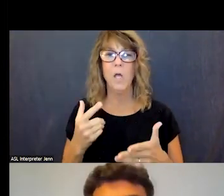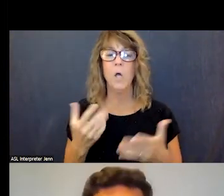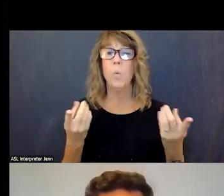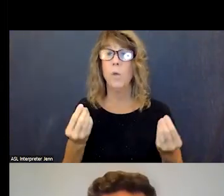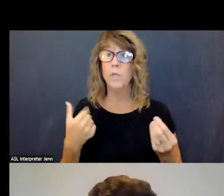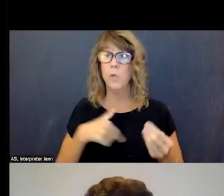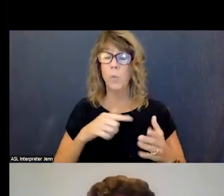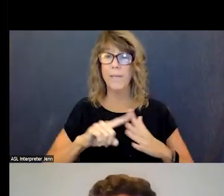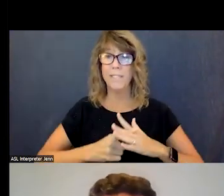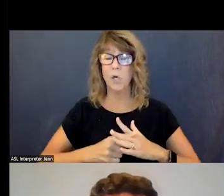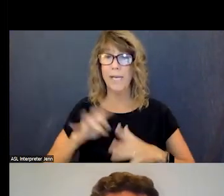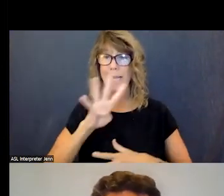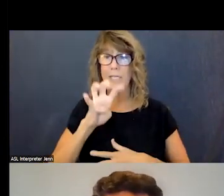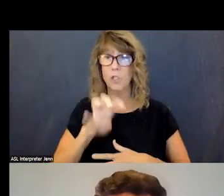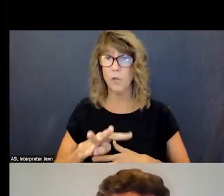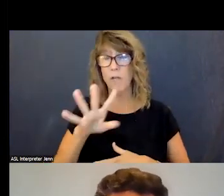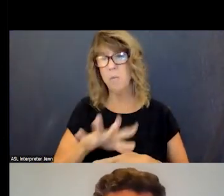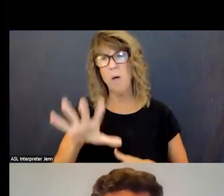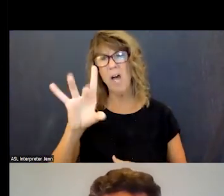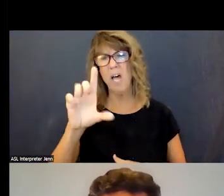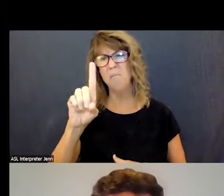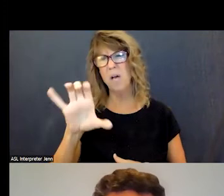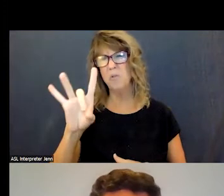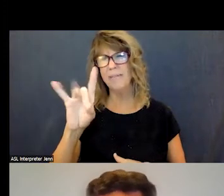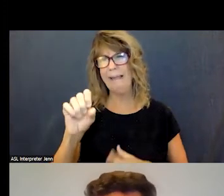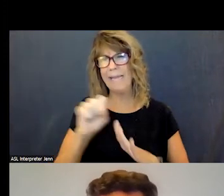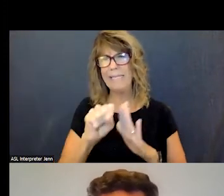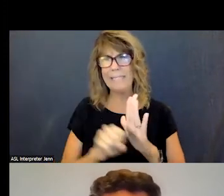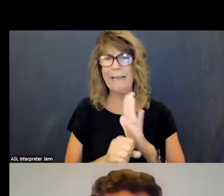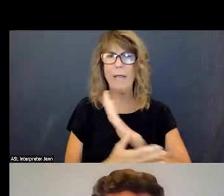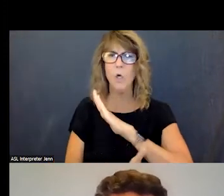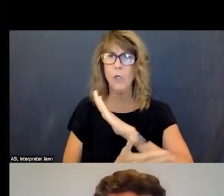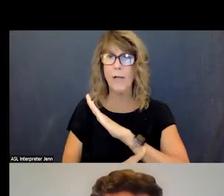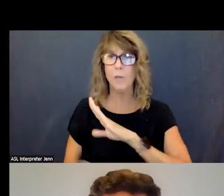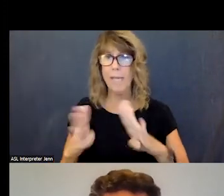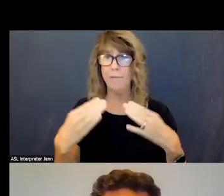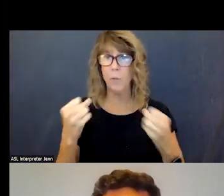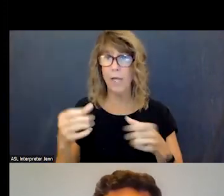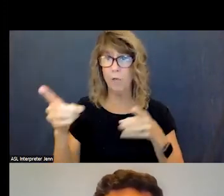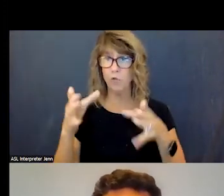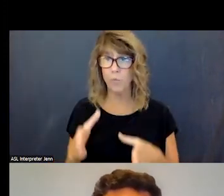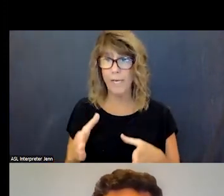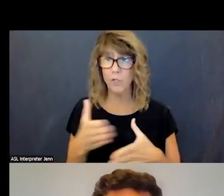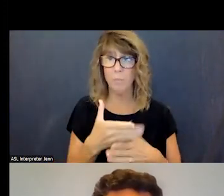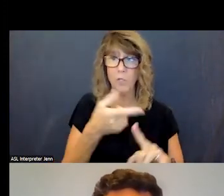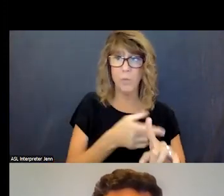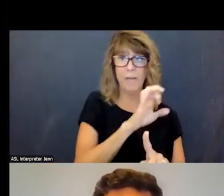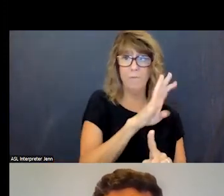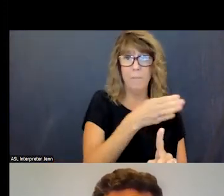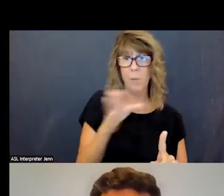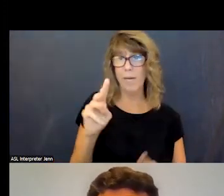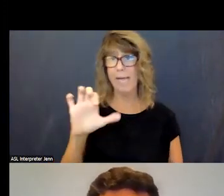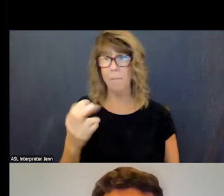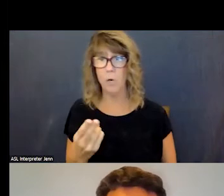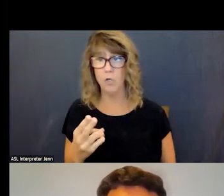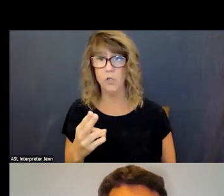we administered a survey to about 180 state or county behavioral health directors between February and March